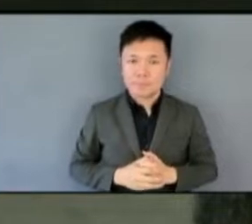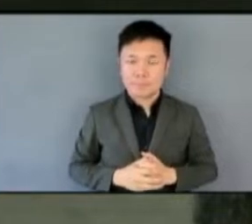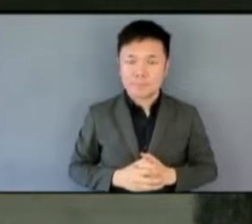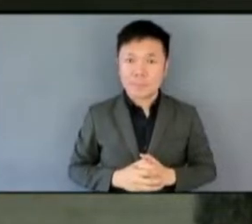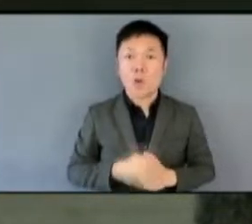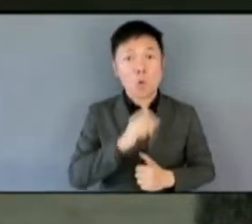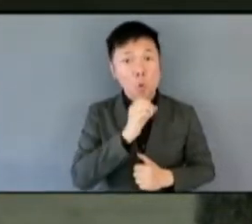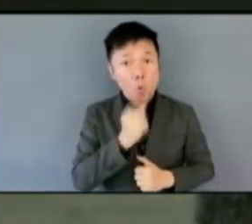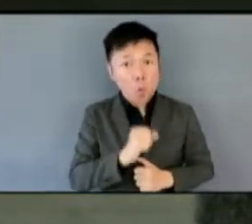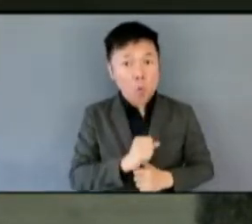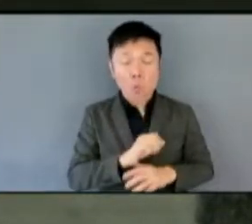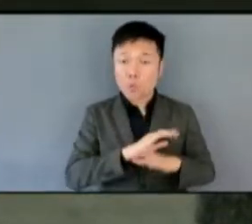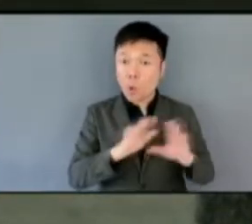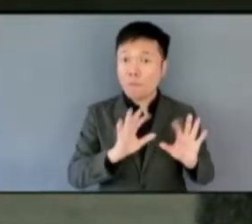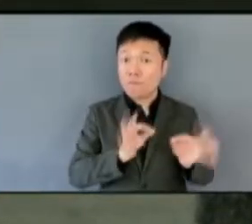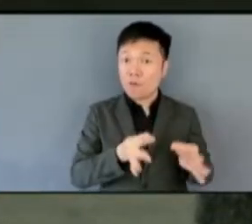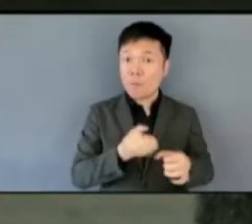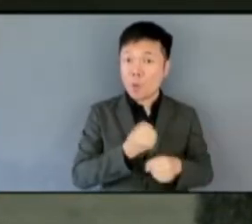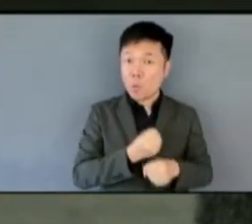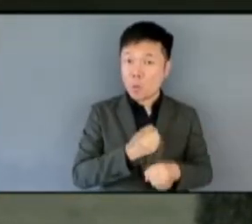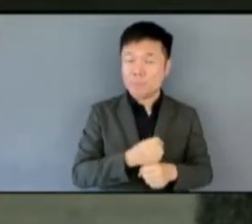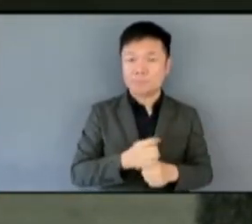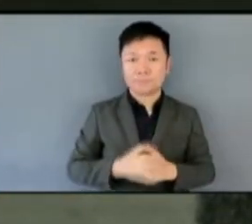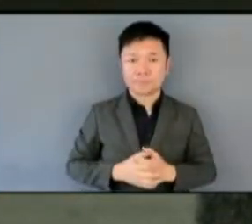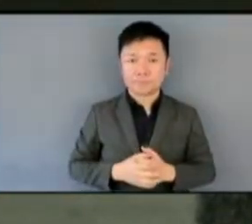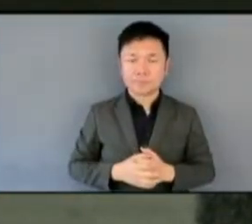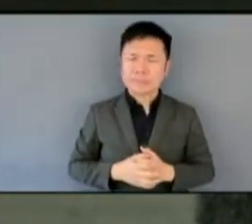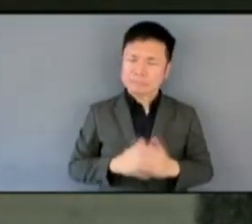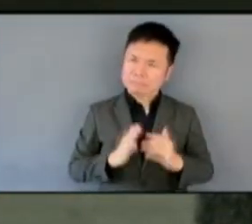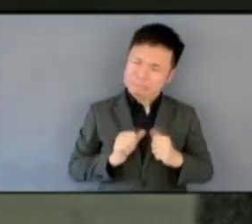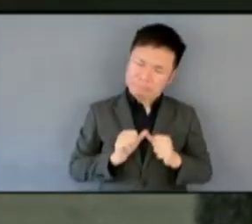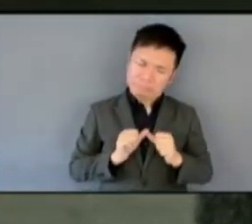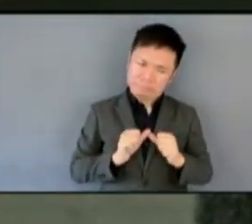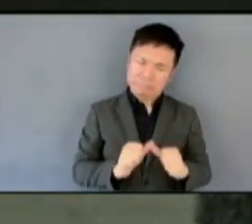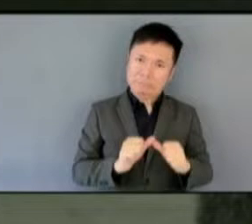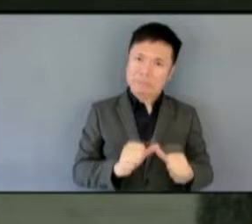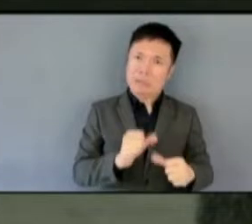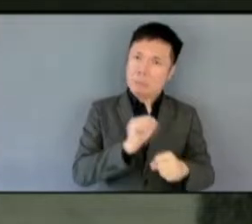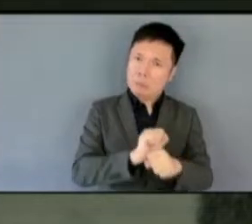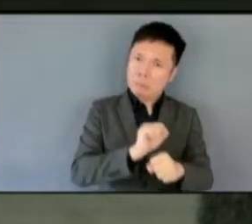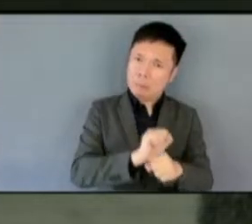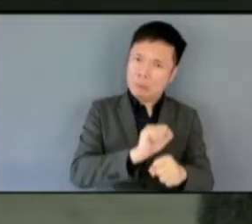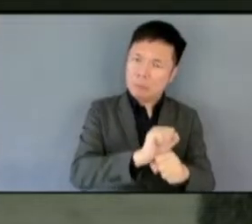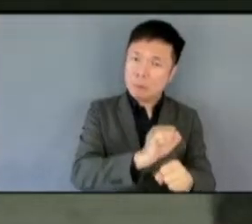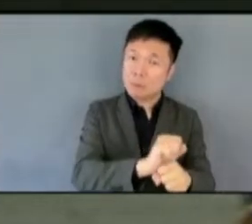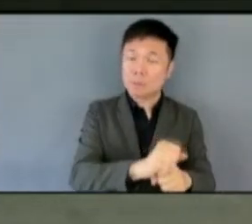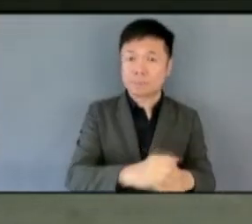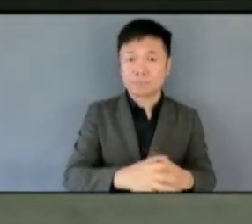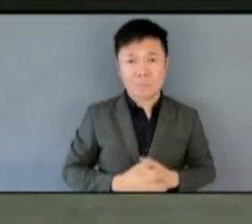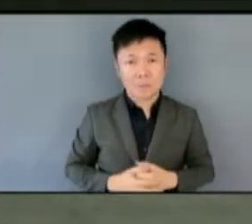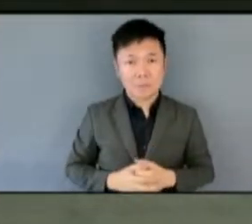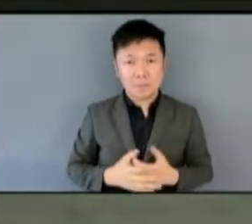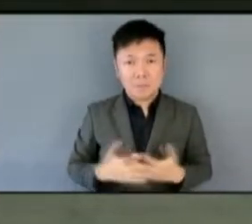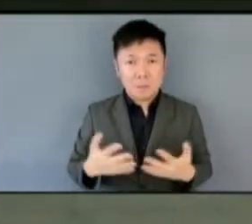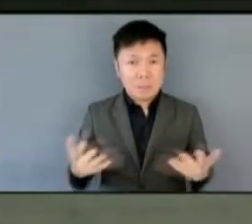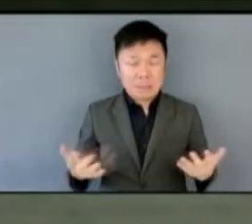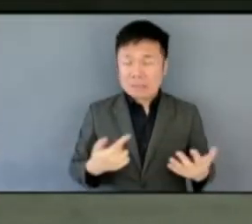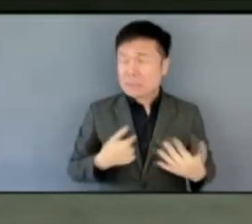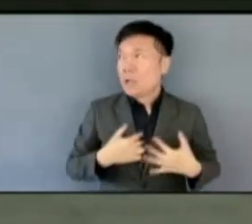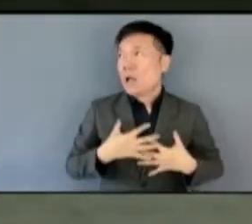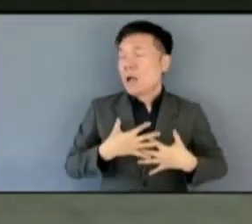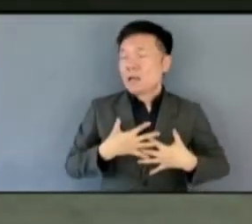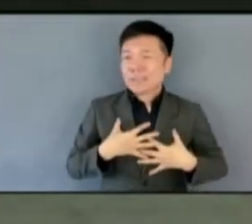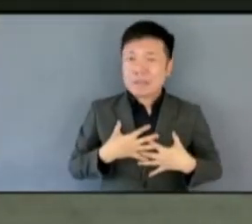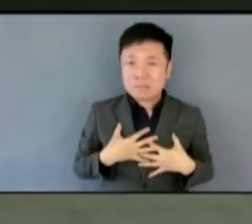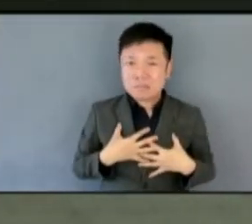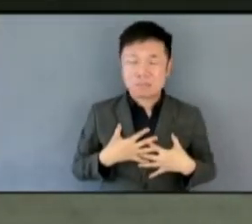older informal workers who are still continue to work beyond retirement age, not because out of choice, but out of